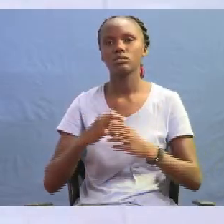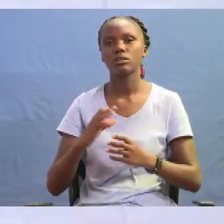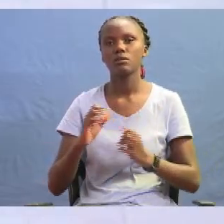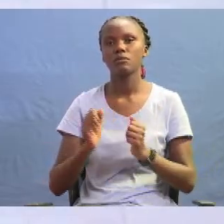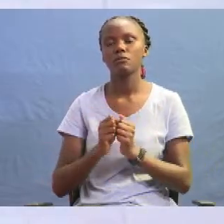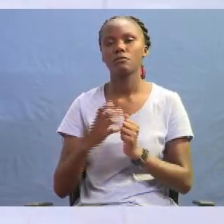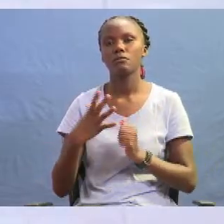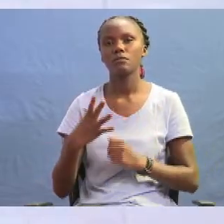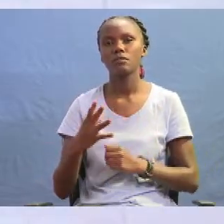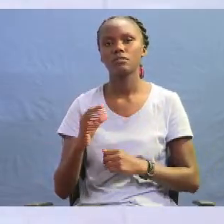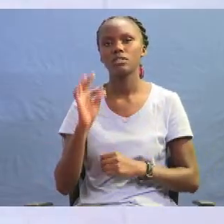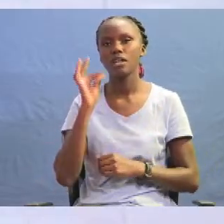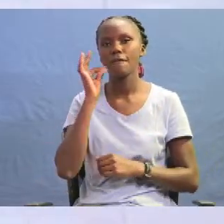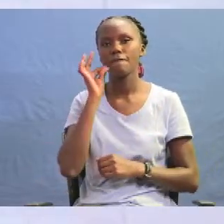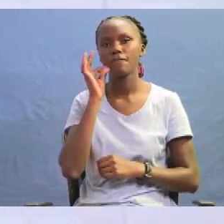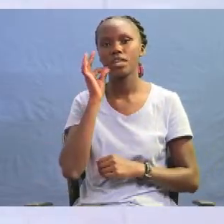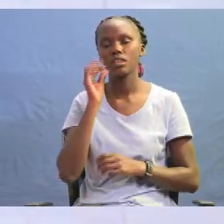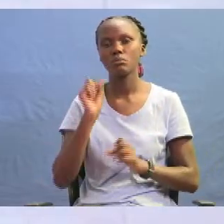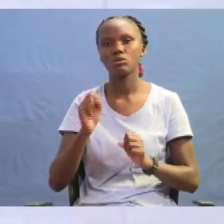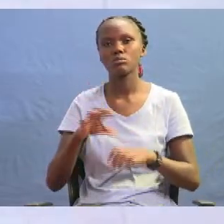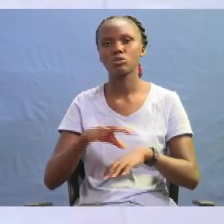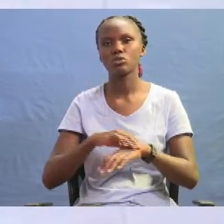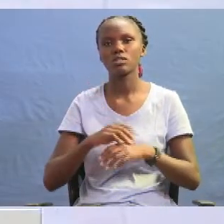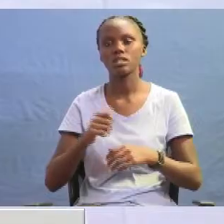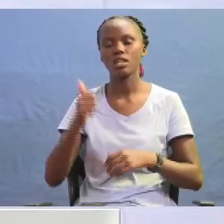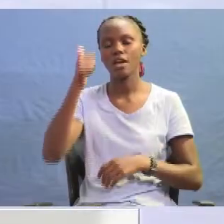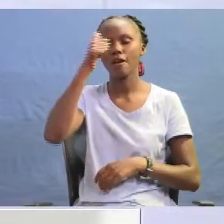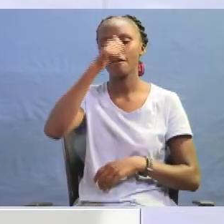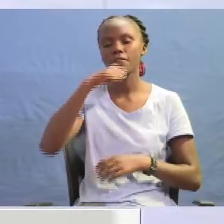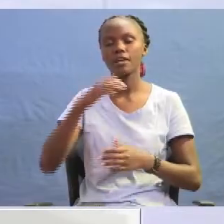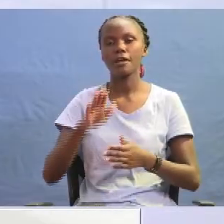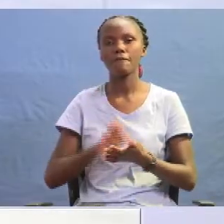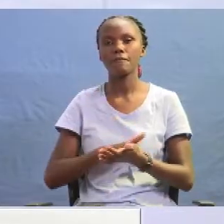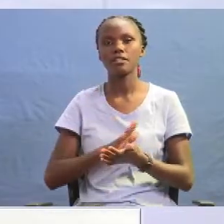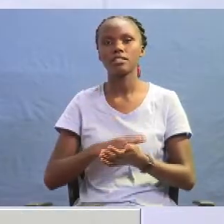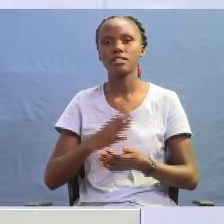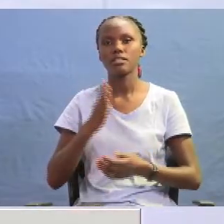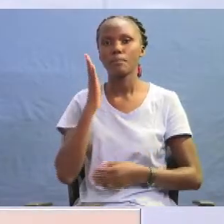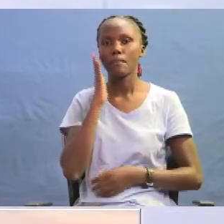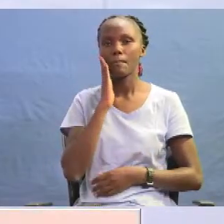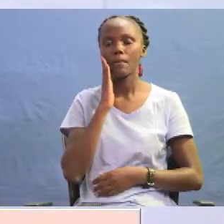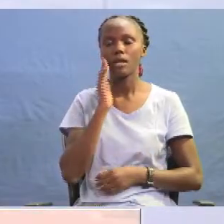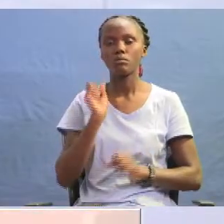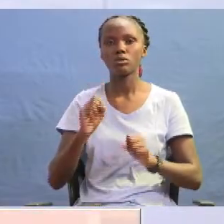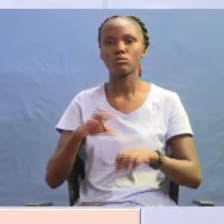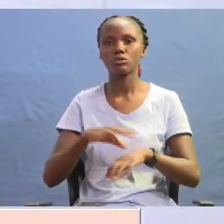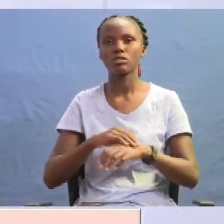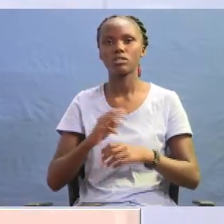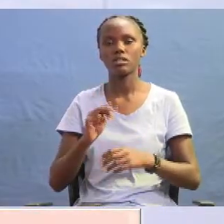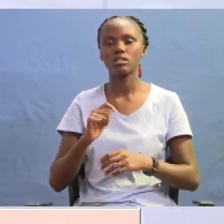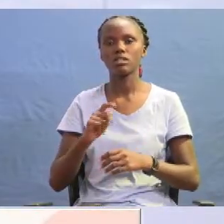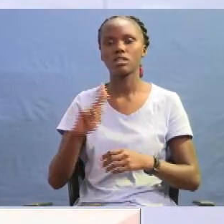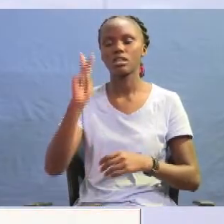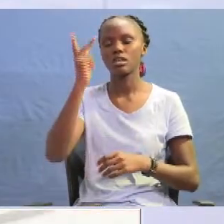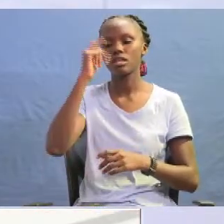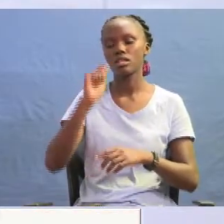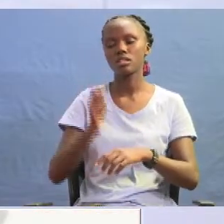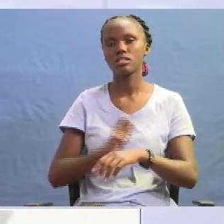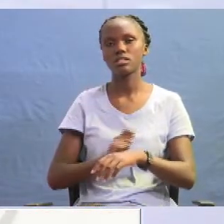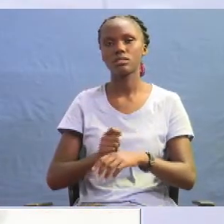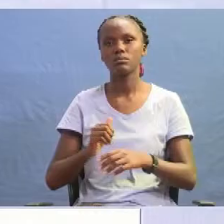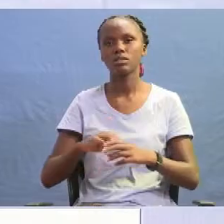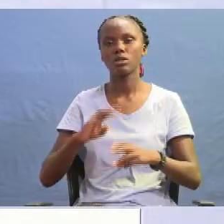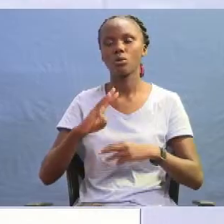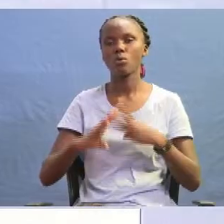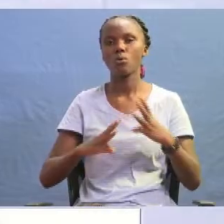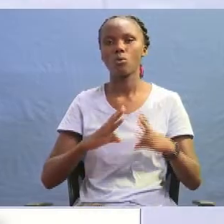champion Faith Kipyegon and Africa's fastest man Ferdinand Omanyala will headline Team Kenya at the World